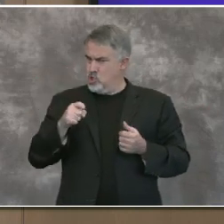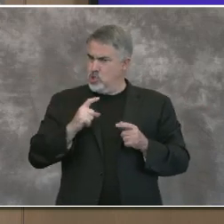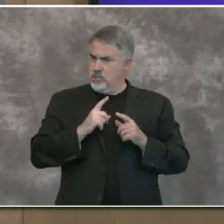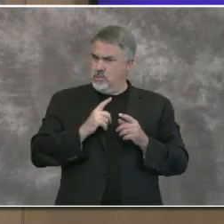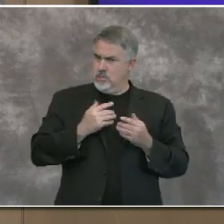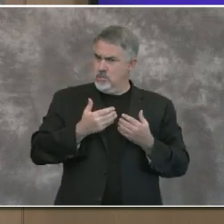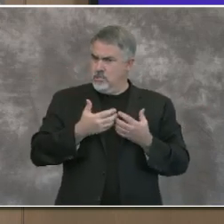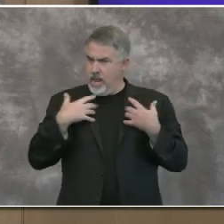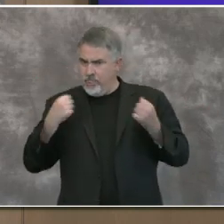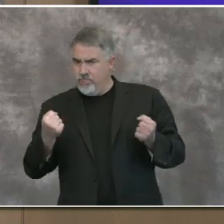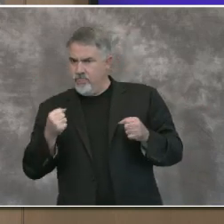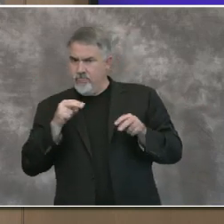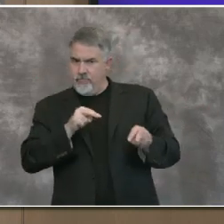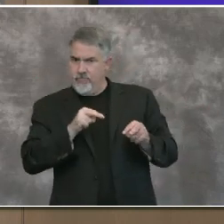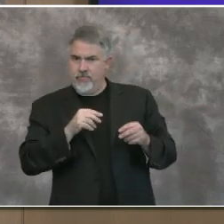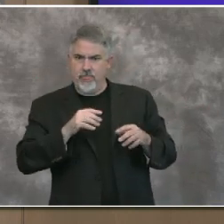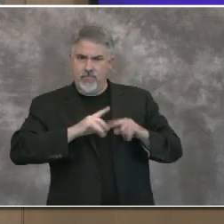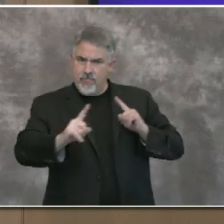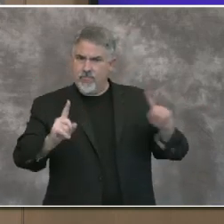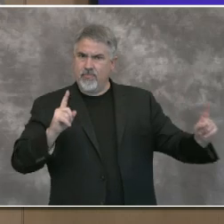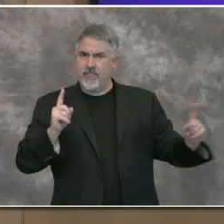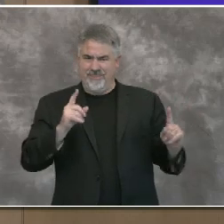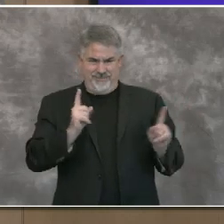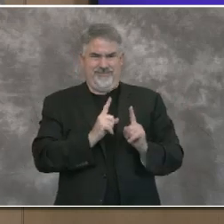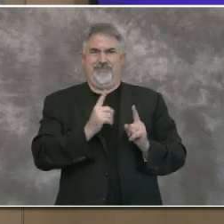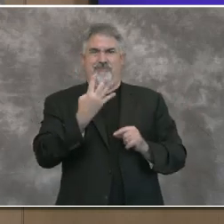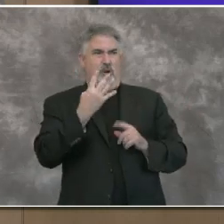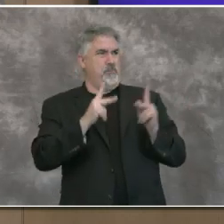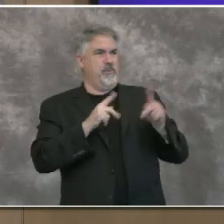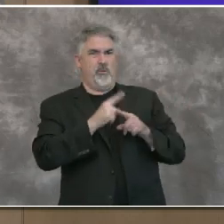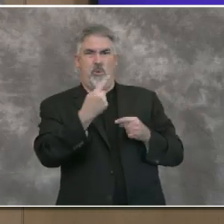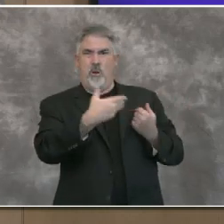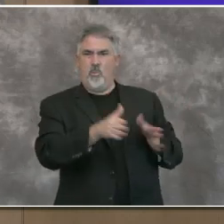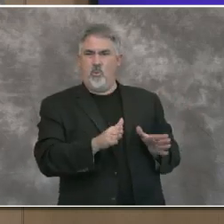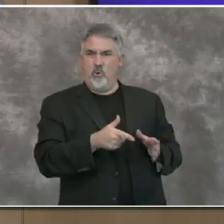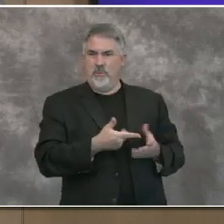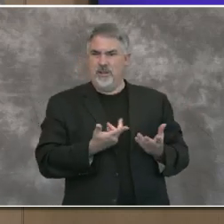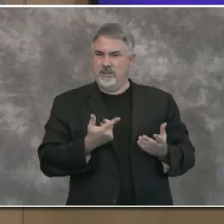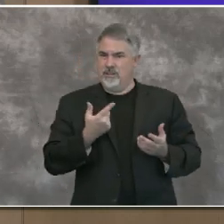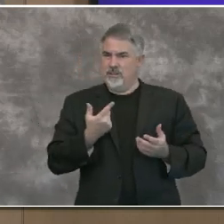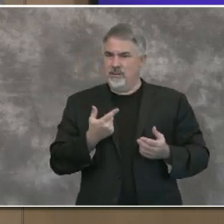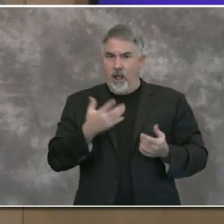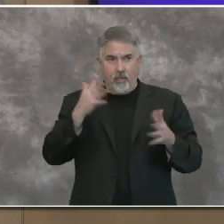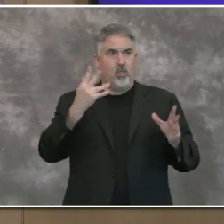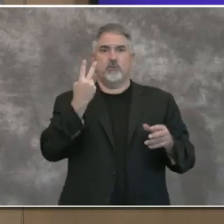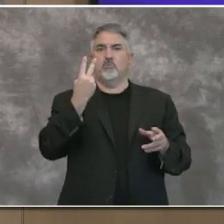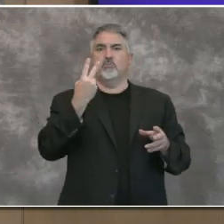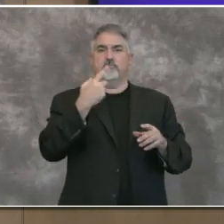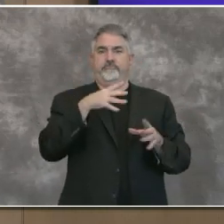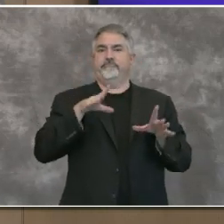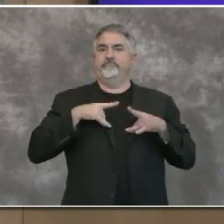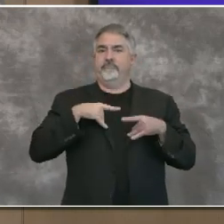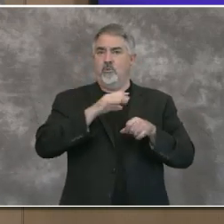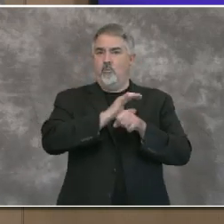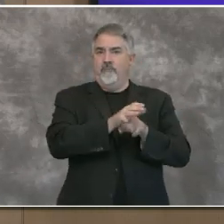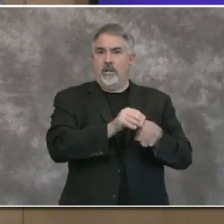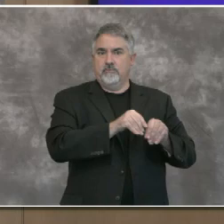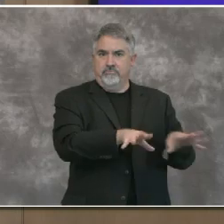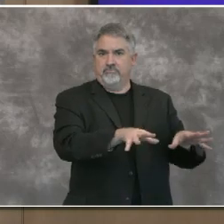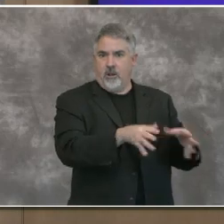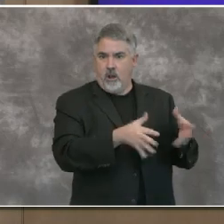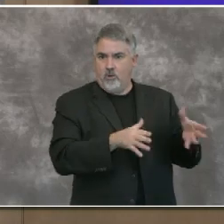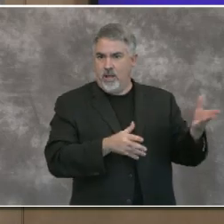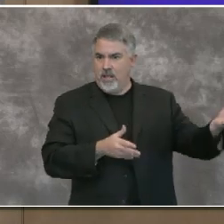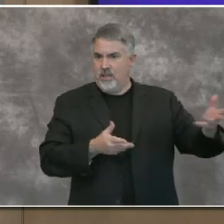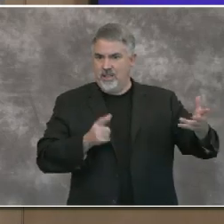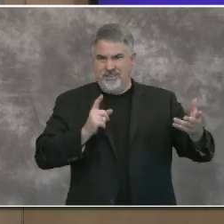healthy patients? They've had 2 positive people there. I don't know if they're staff or patients. Okay, Dr. Wooten will